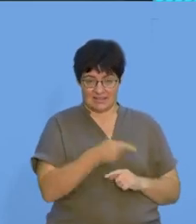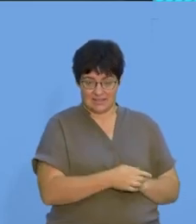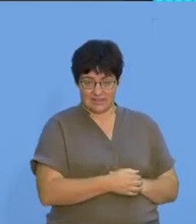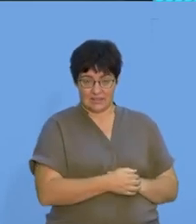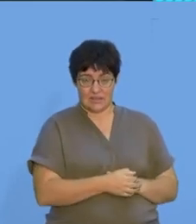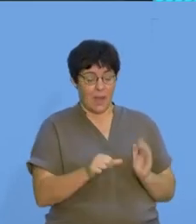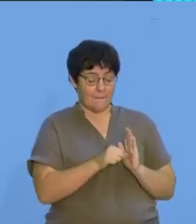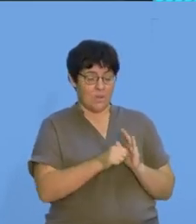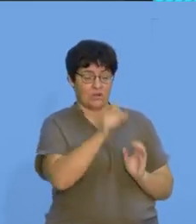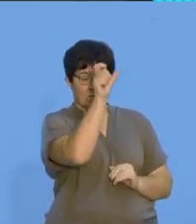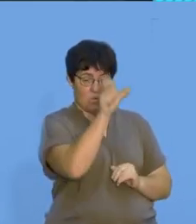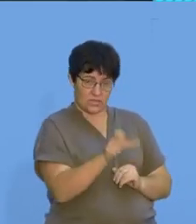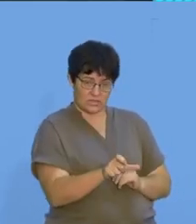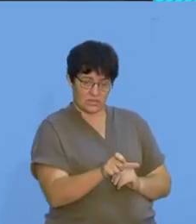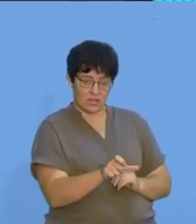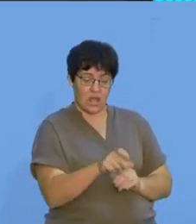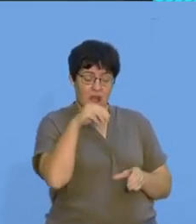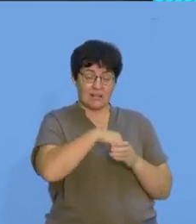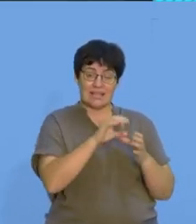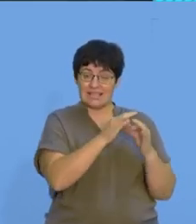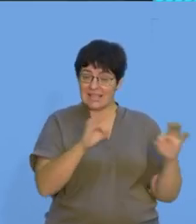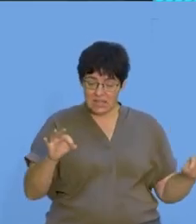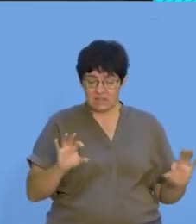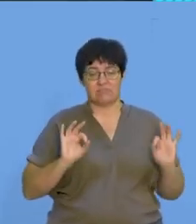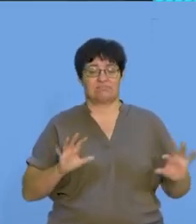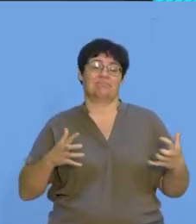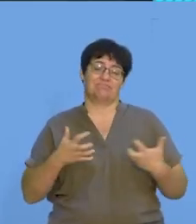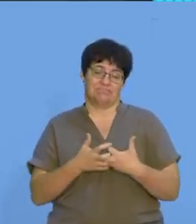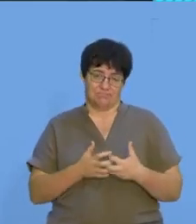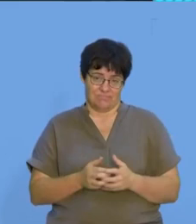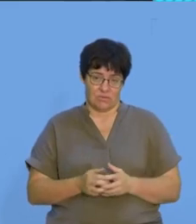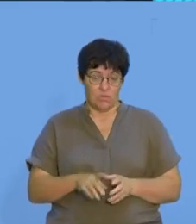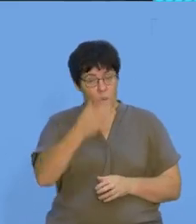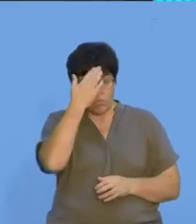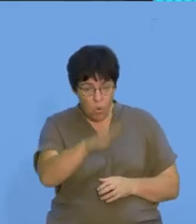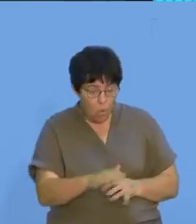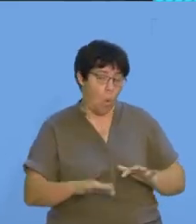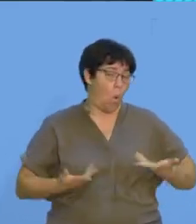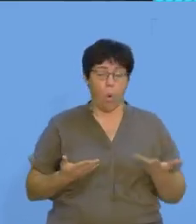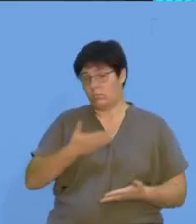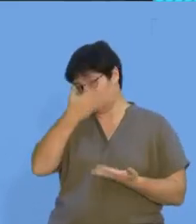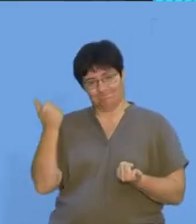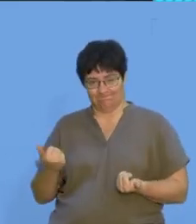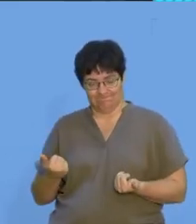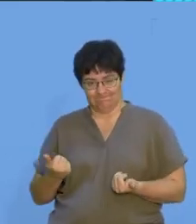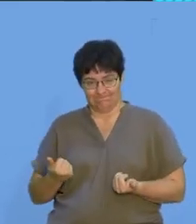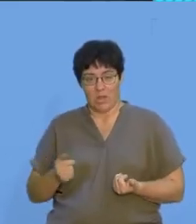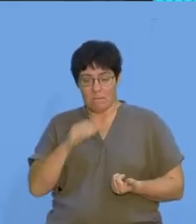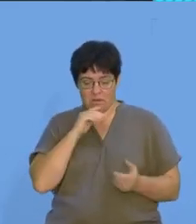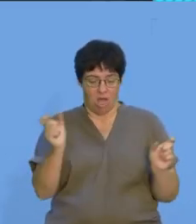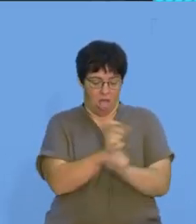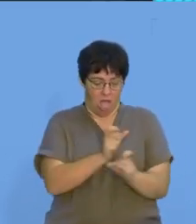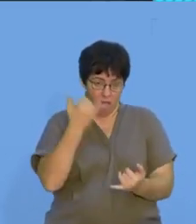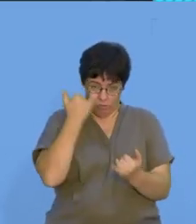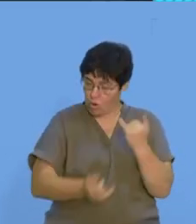the keywords in the correct context. So it's an all or nothing type of an arrangement, and it tests, when it